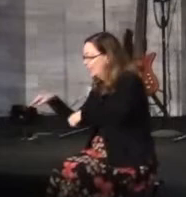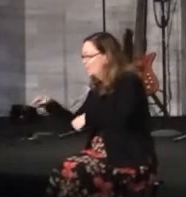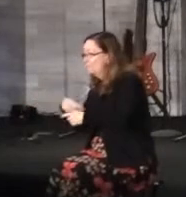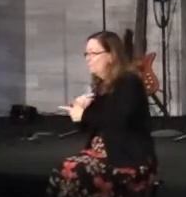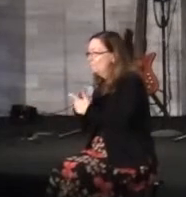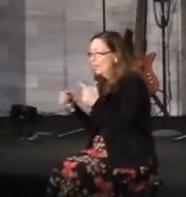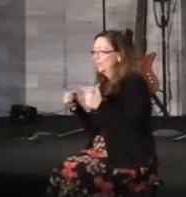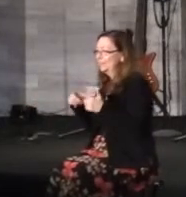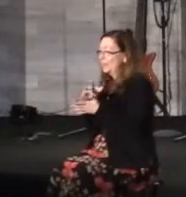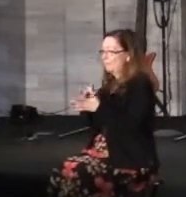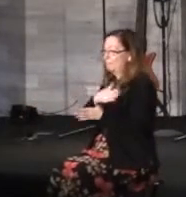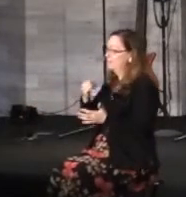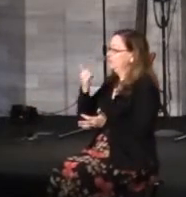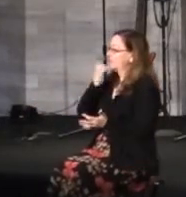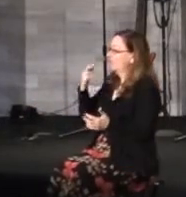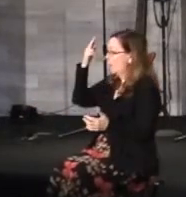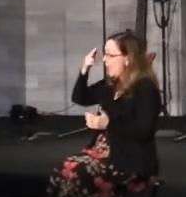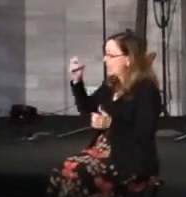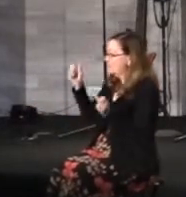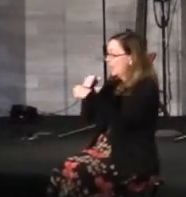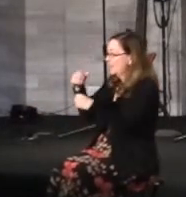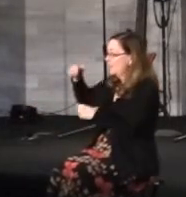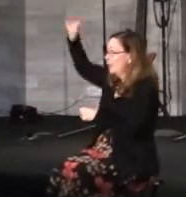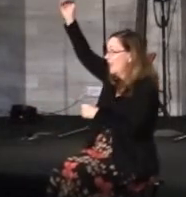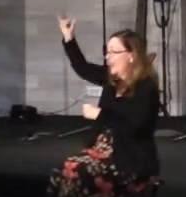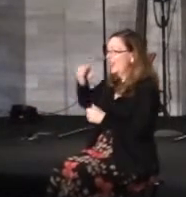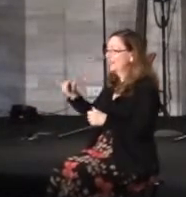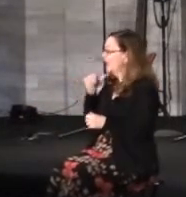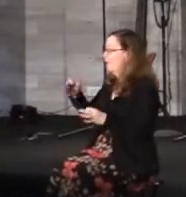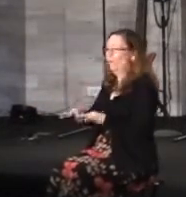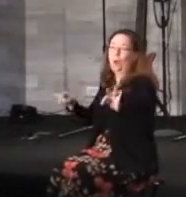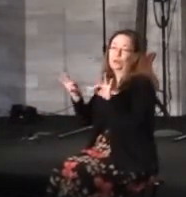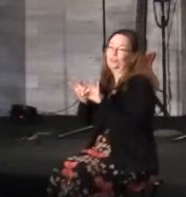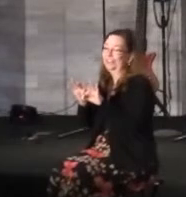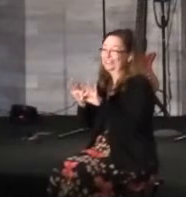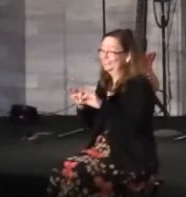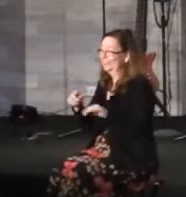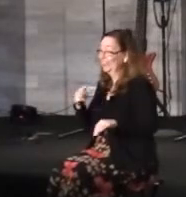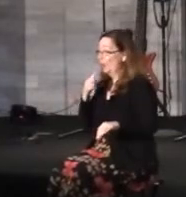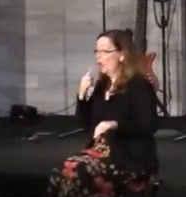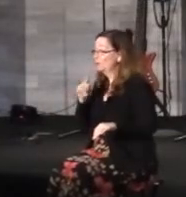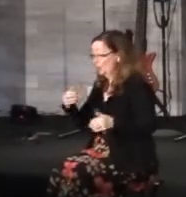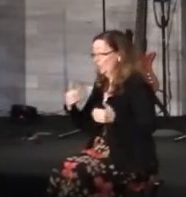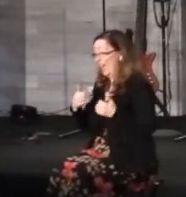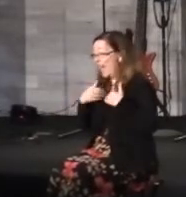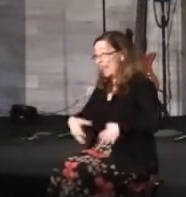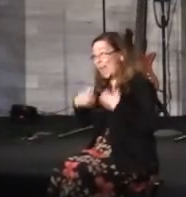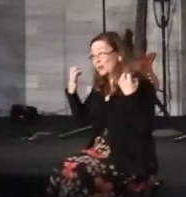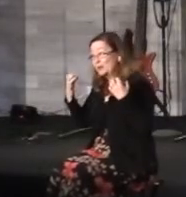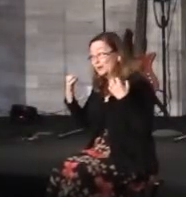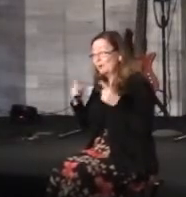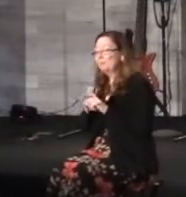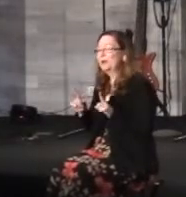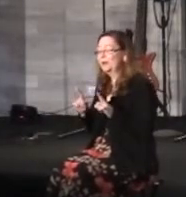midst of my wrong, I realized that fighting a big guy like that wasn't worth it. And I really had an outburst of anger. And it's